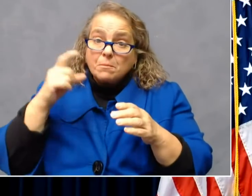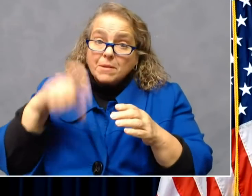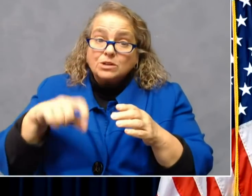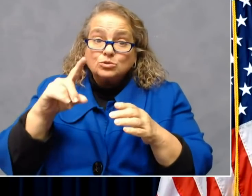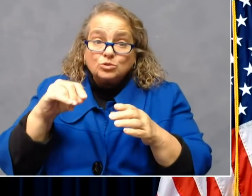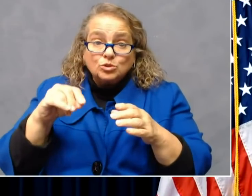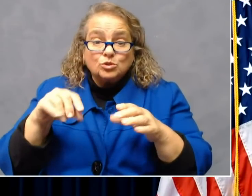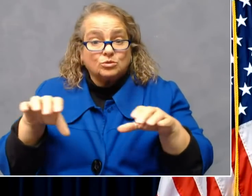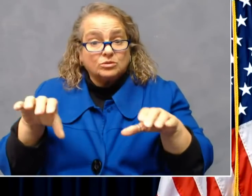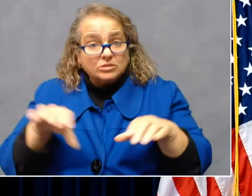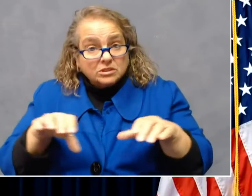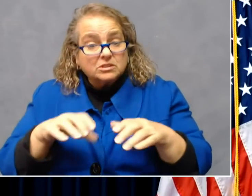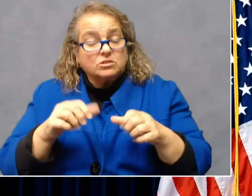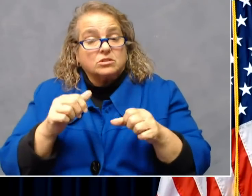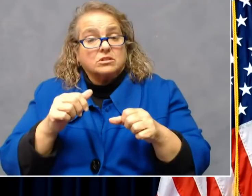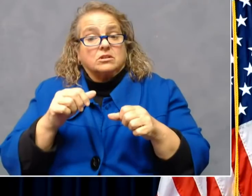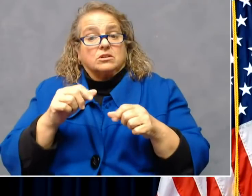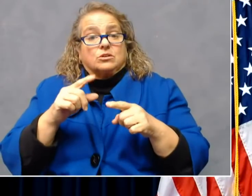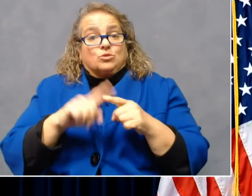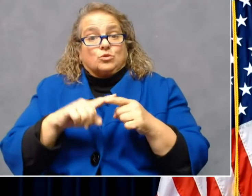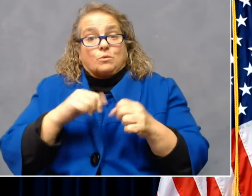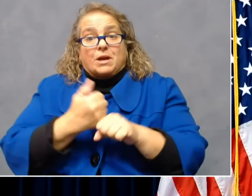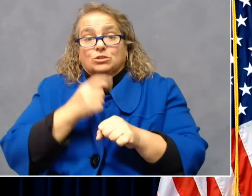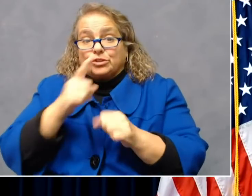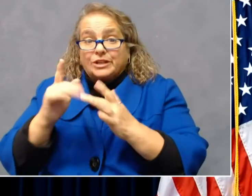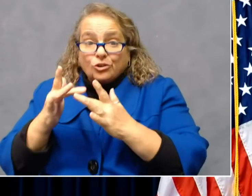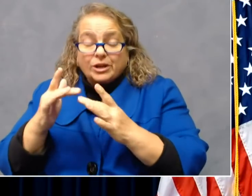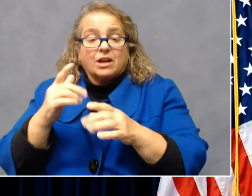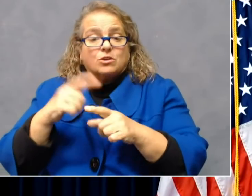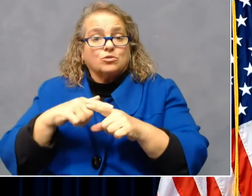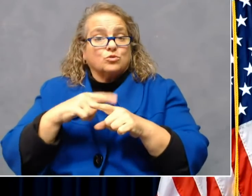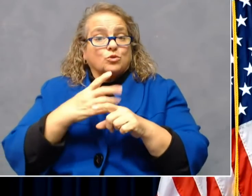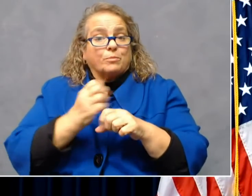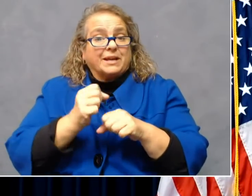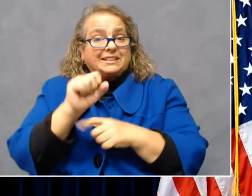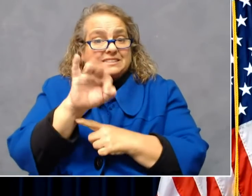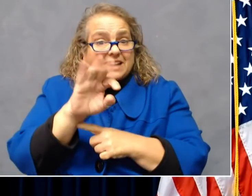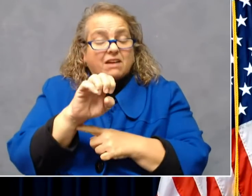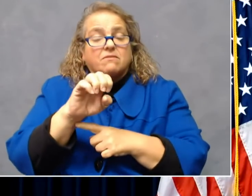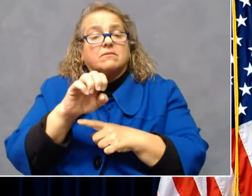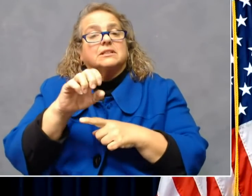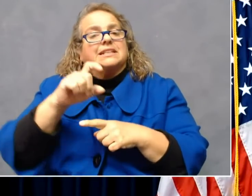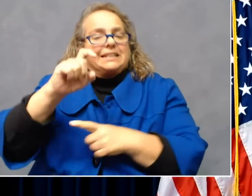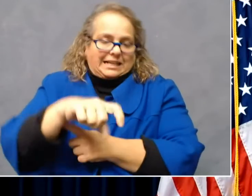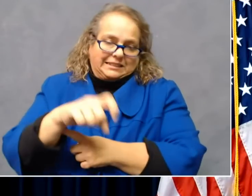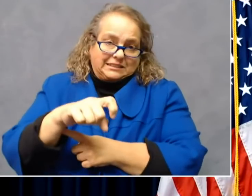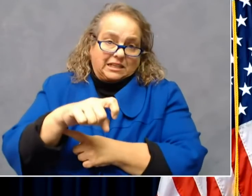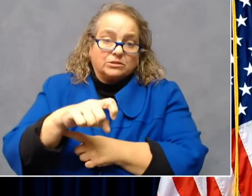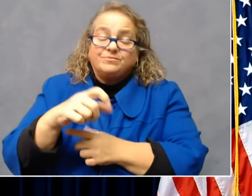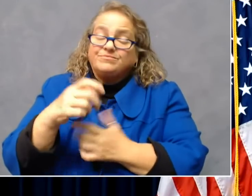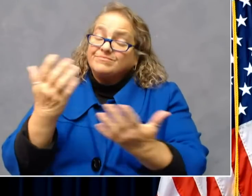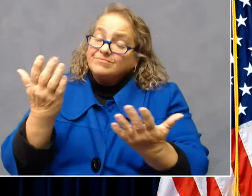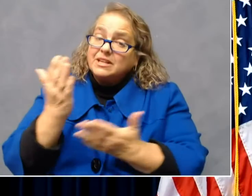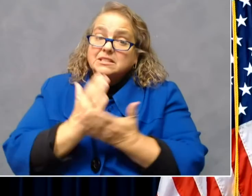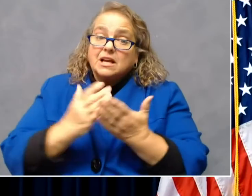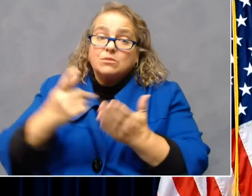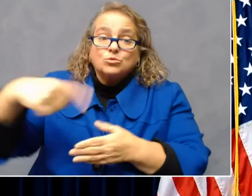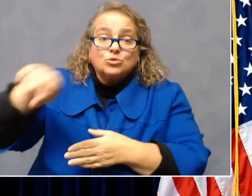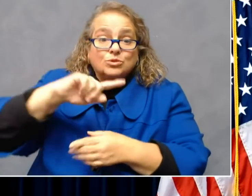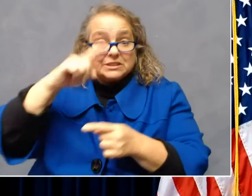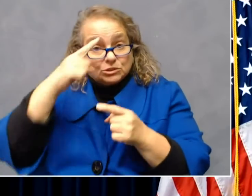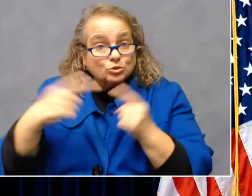report will convince those out there who disagree. No way to sugarcoat it.